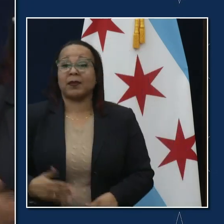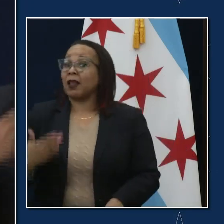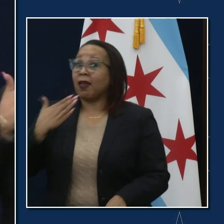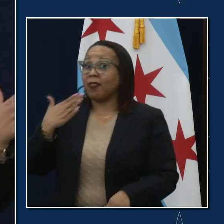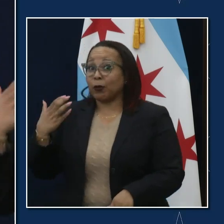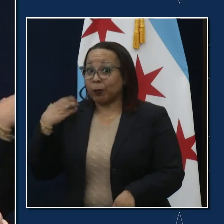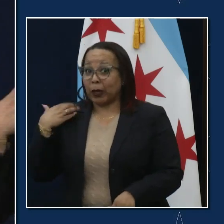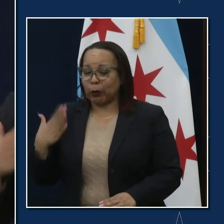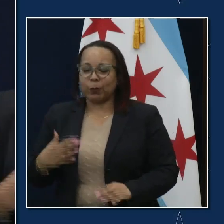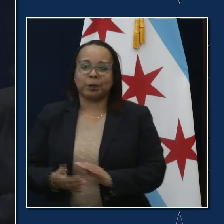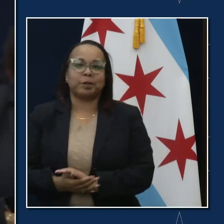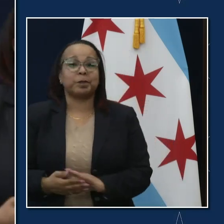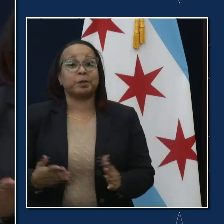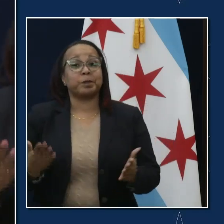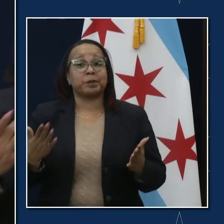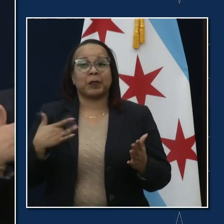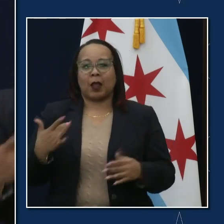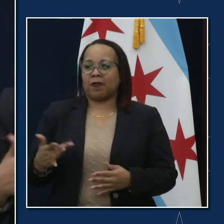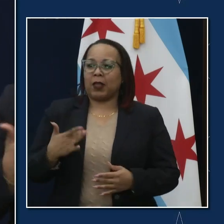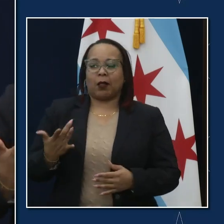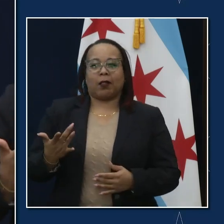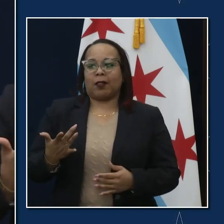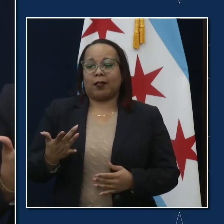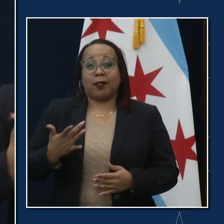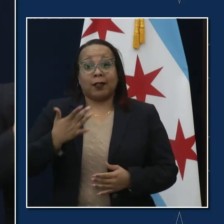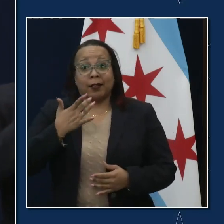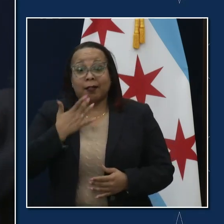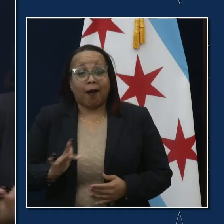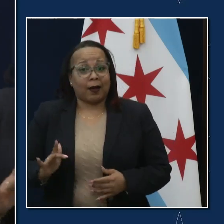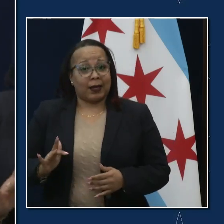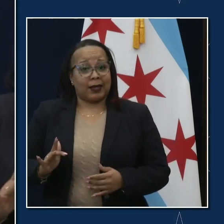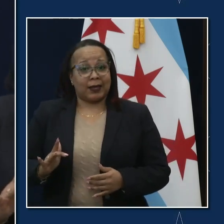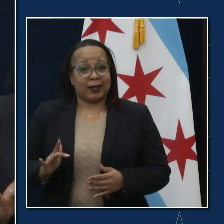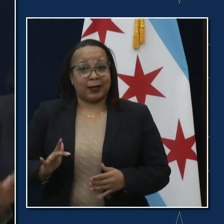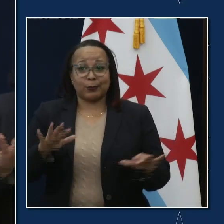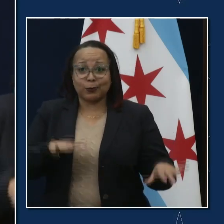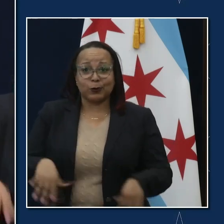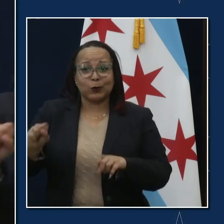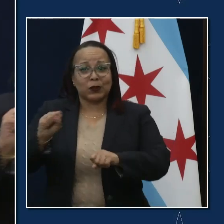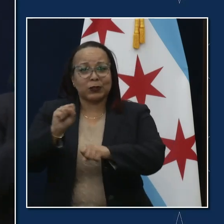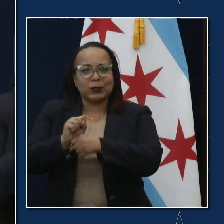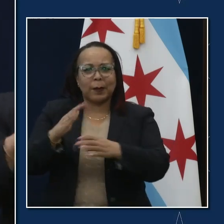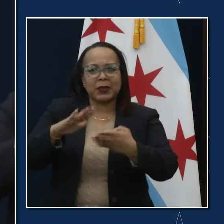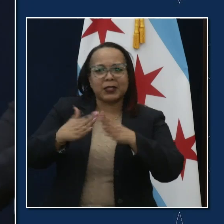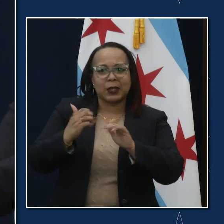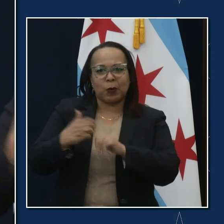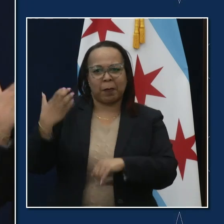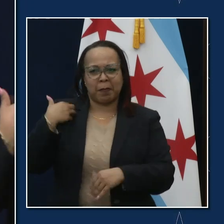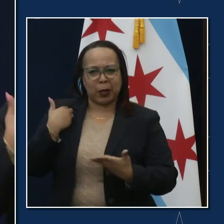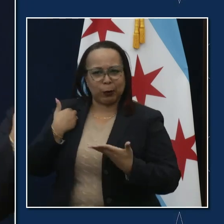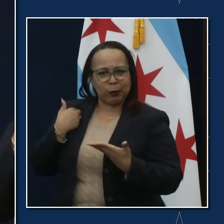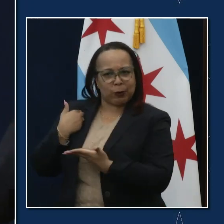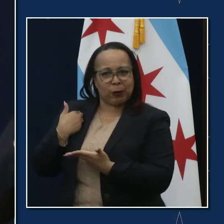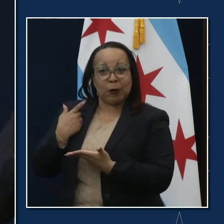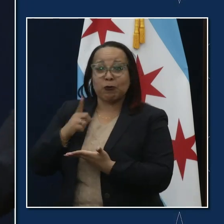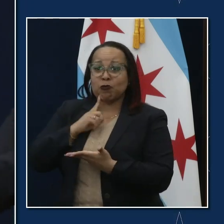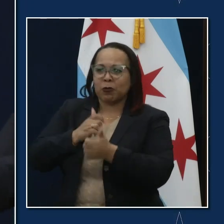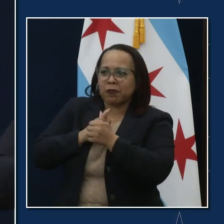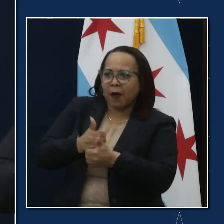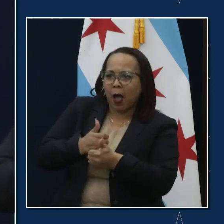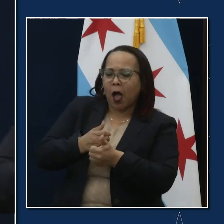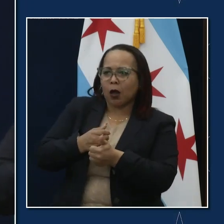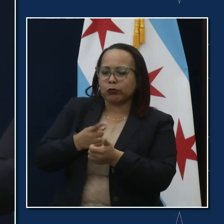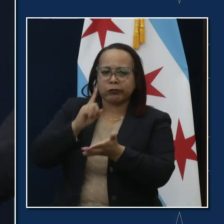Thank you, Mayor. I continue to feel lucky to do this job in a city with a mayor who follows the